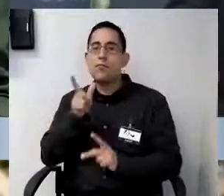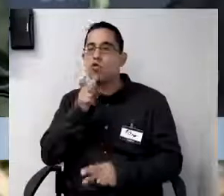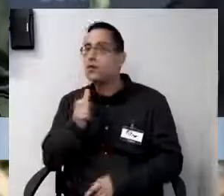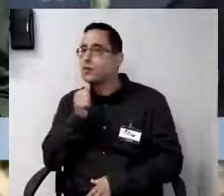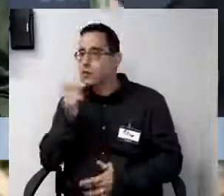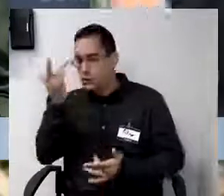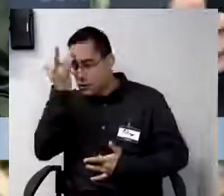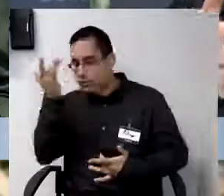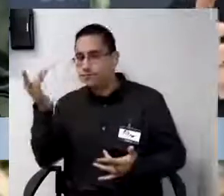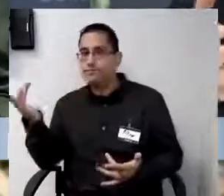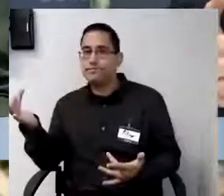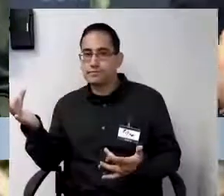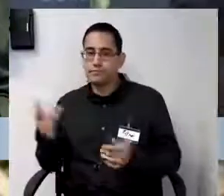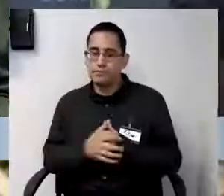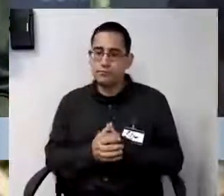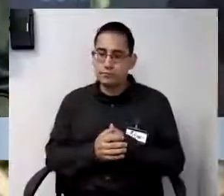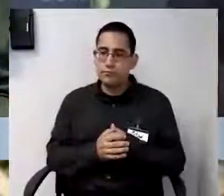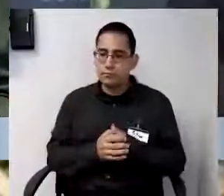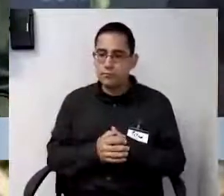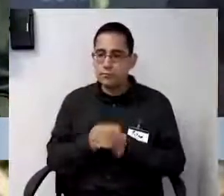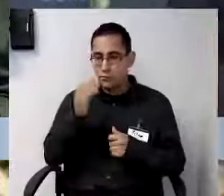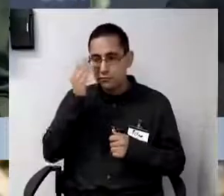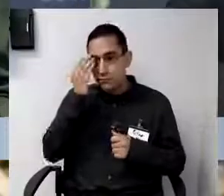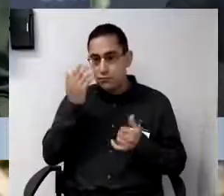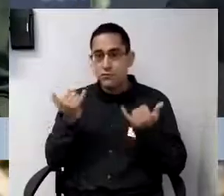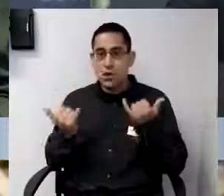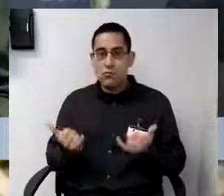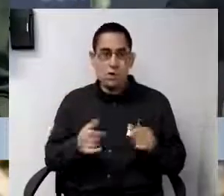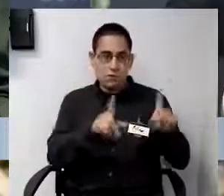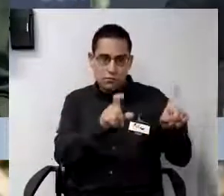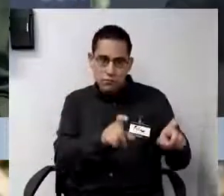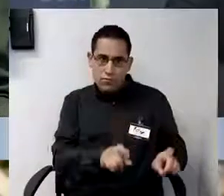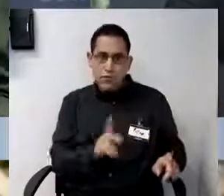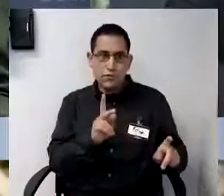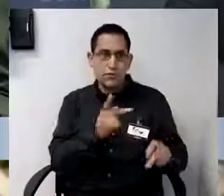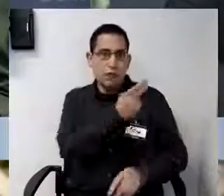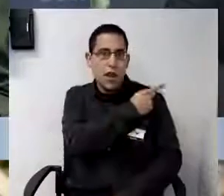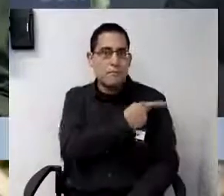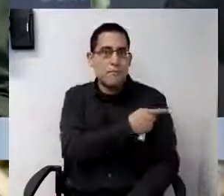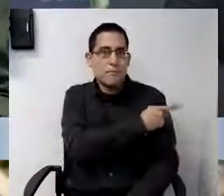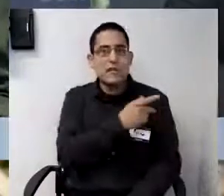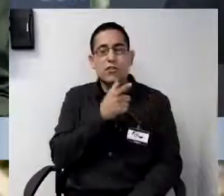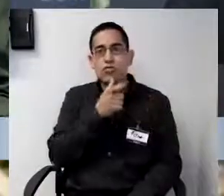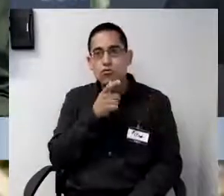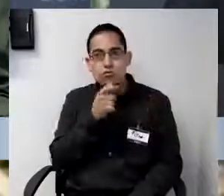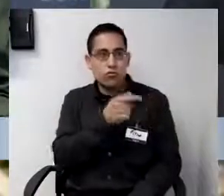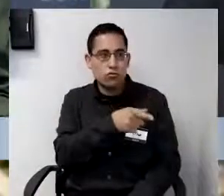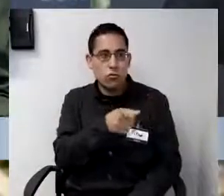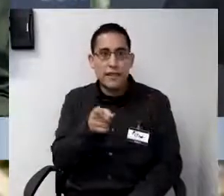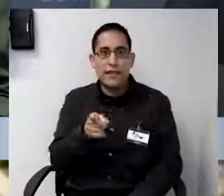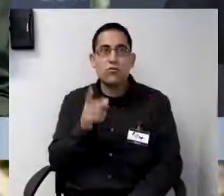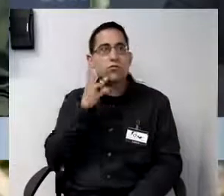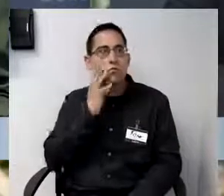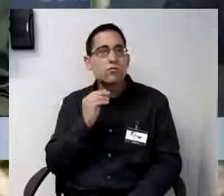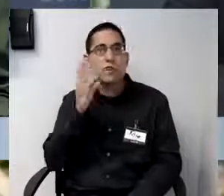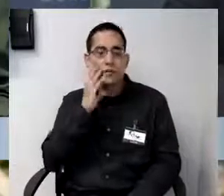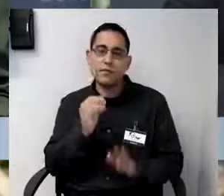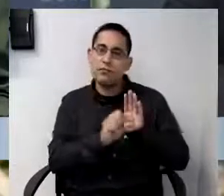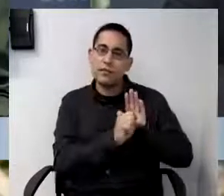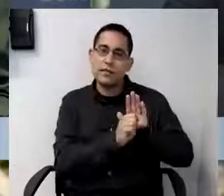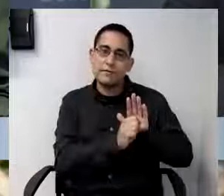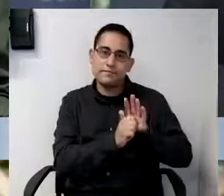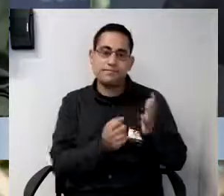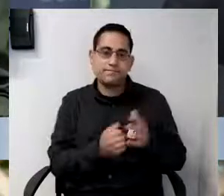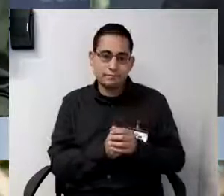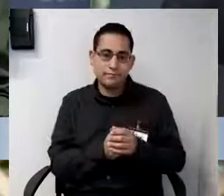than them, we really only test symptomatic patients. So our positivity rate over these last 14 days